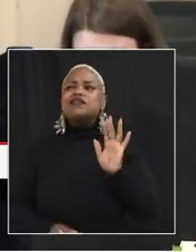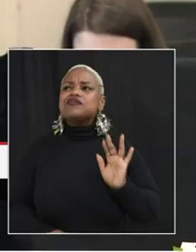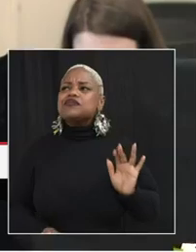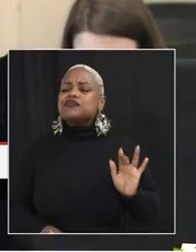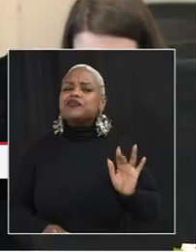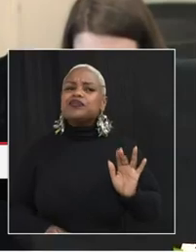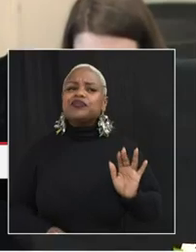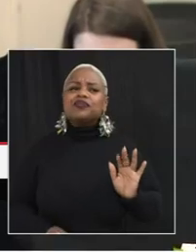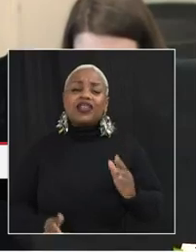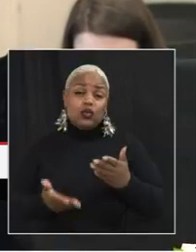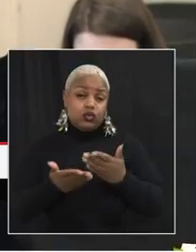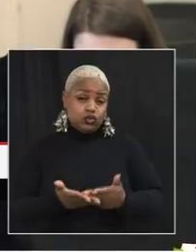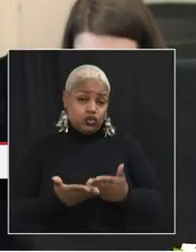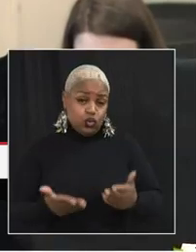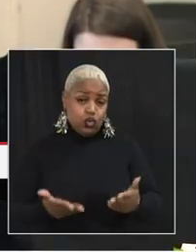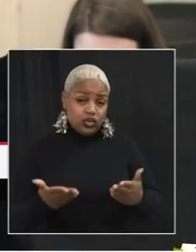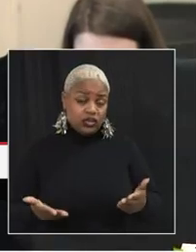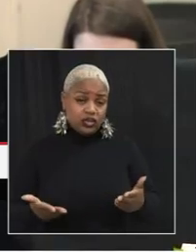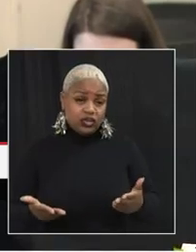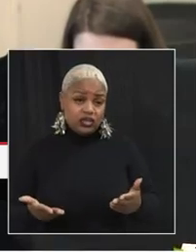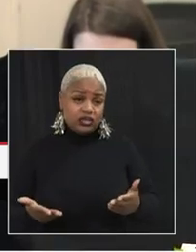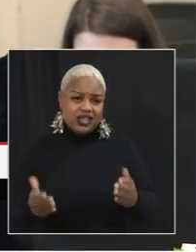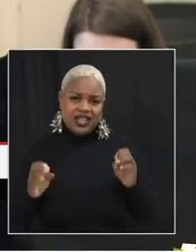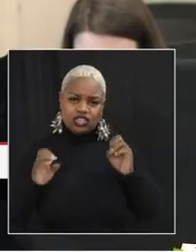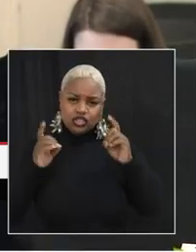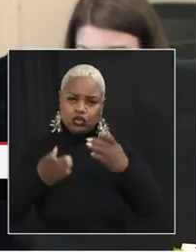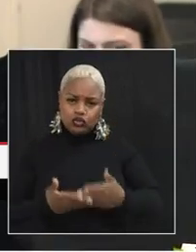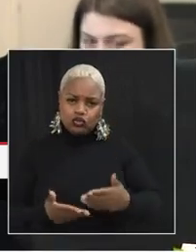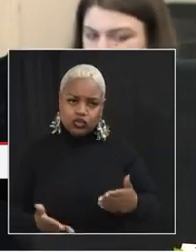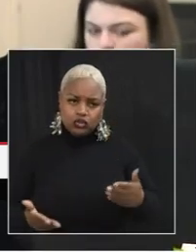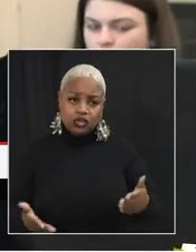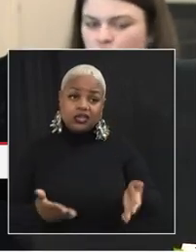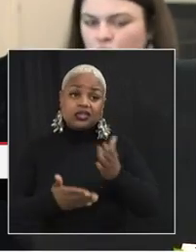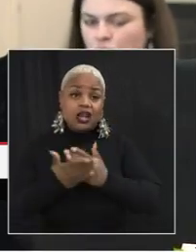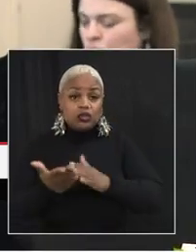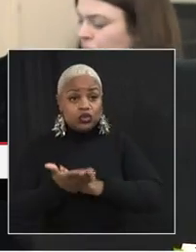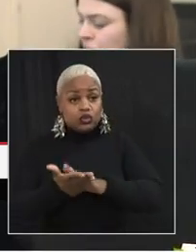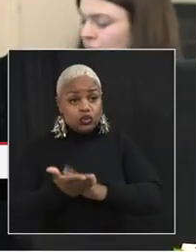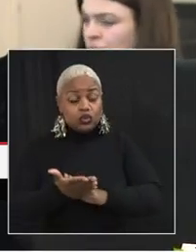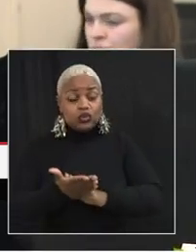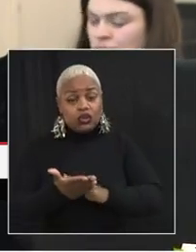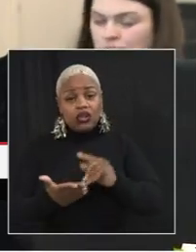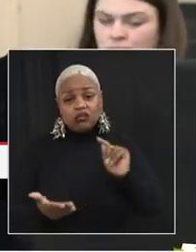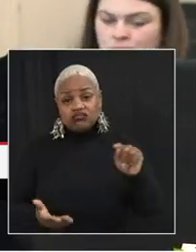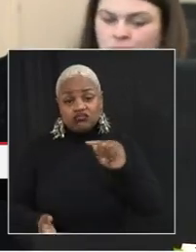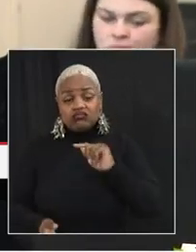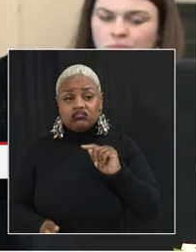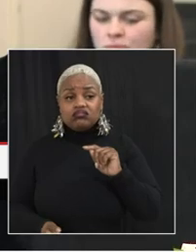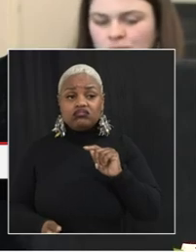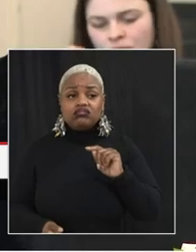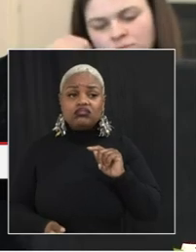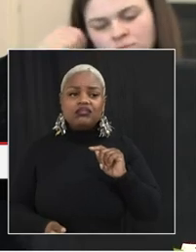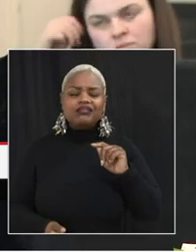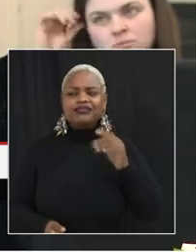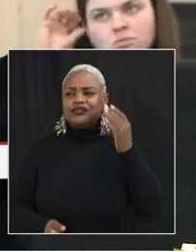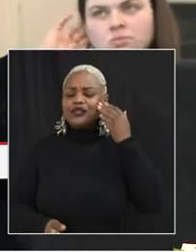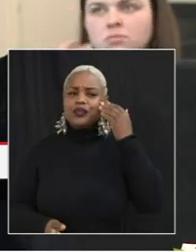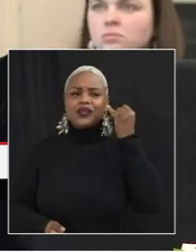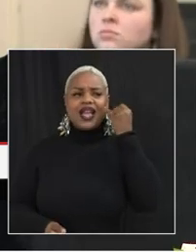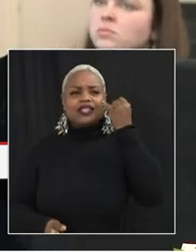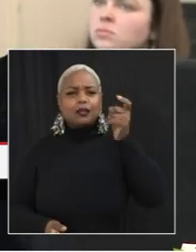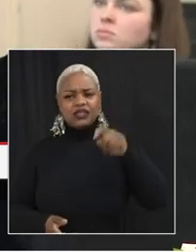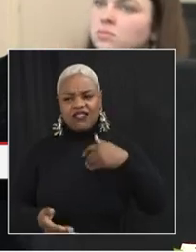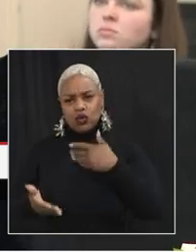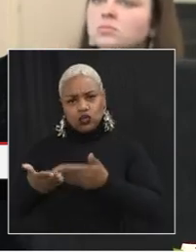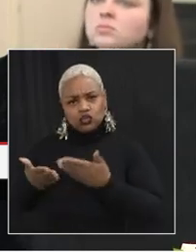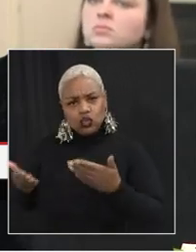resources that are needed at some of the schools that you have worked at? I've worked at a lot of DC